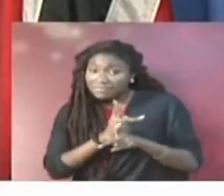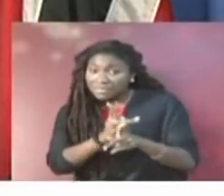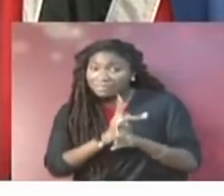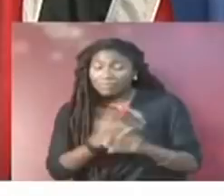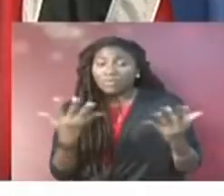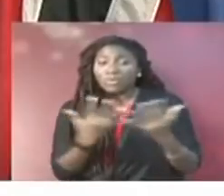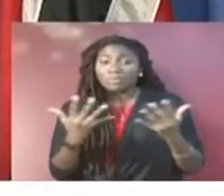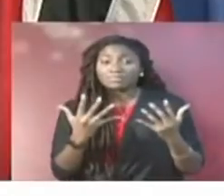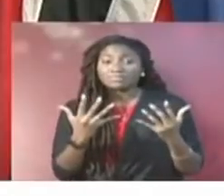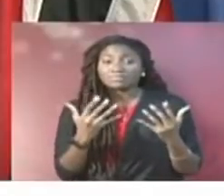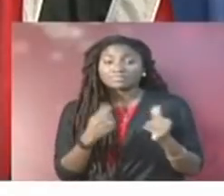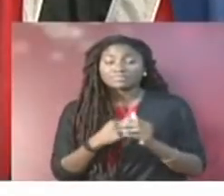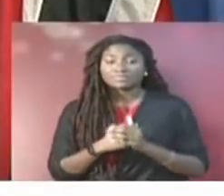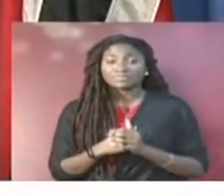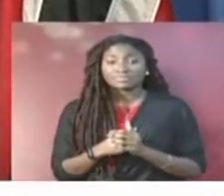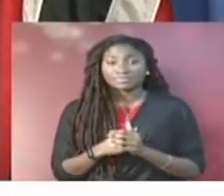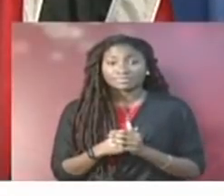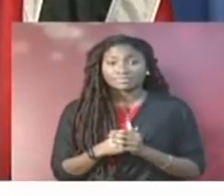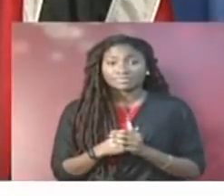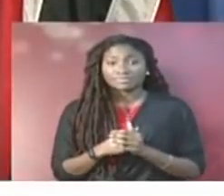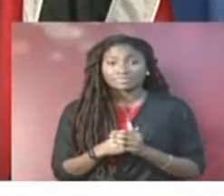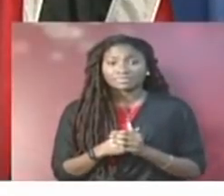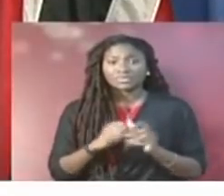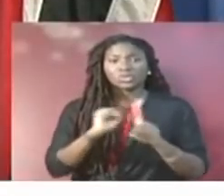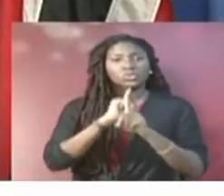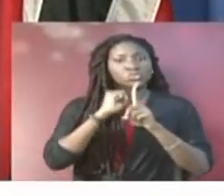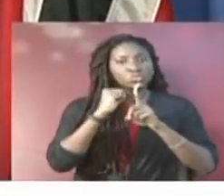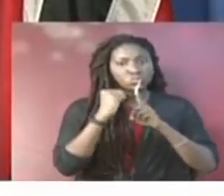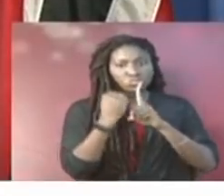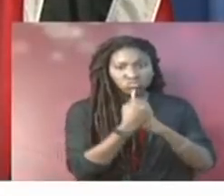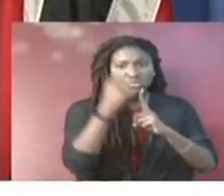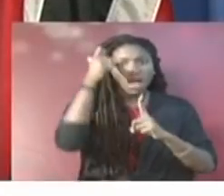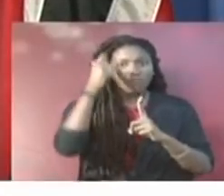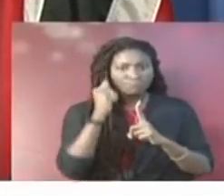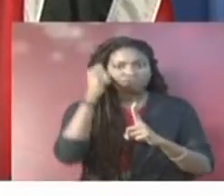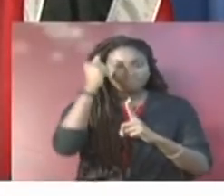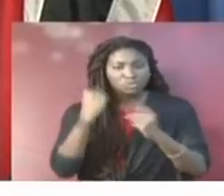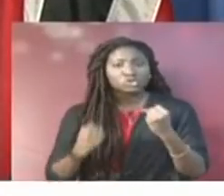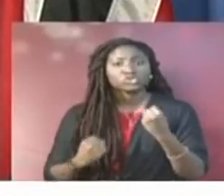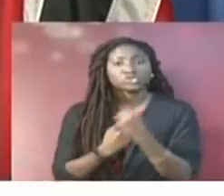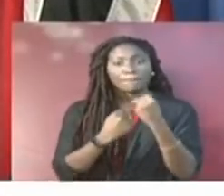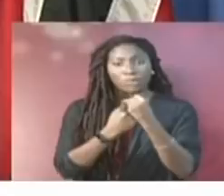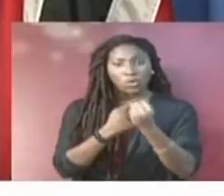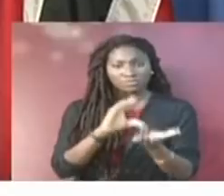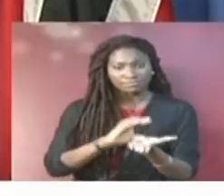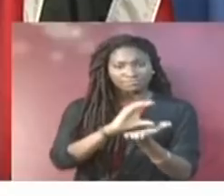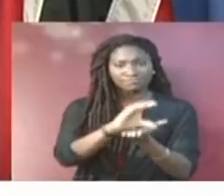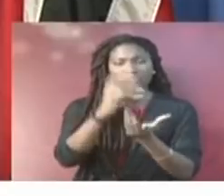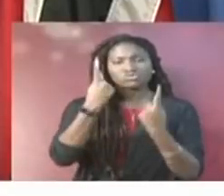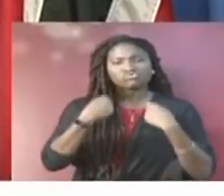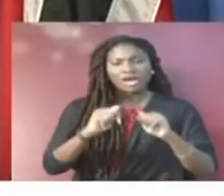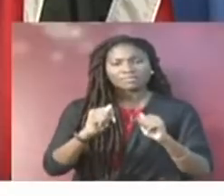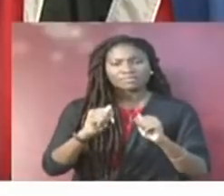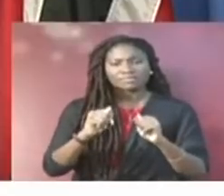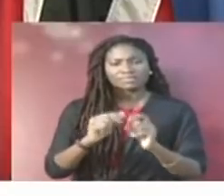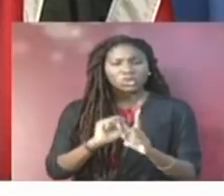going is the social support system. And what is that social support